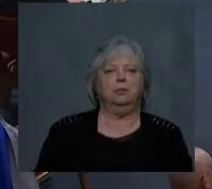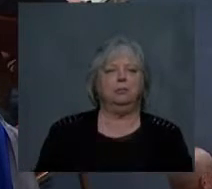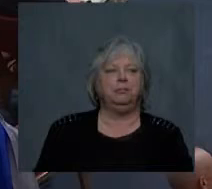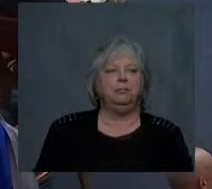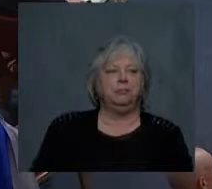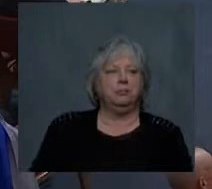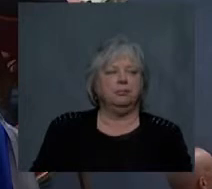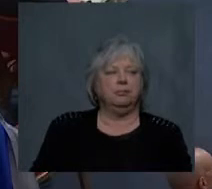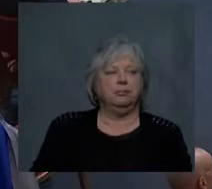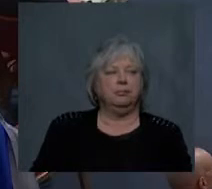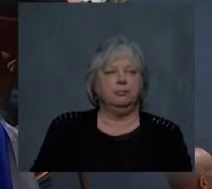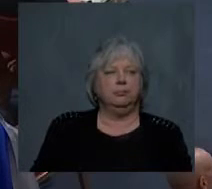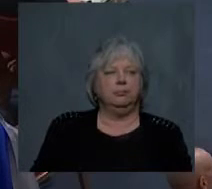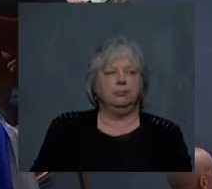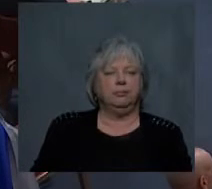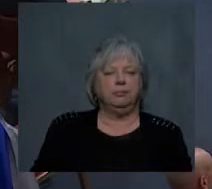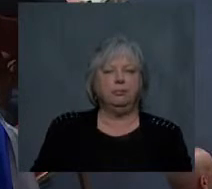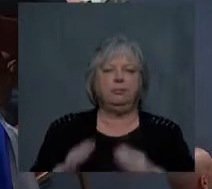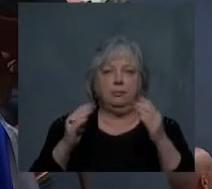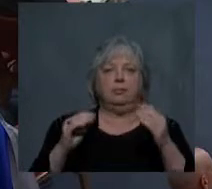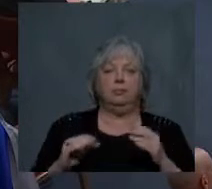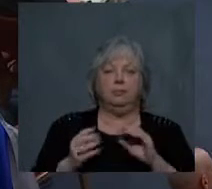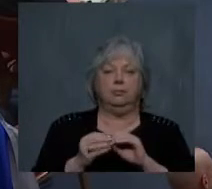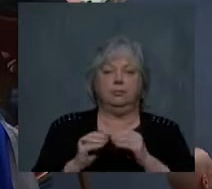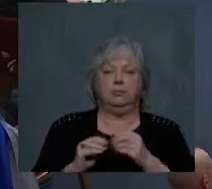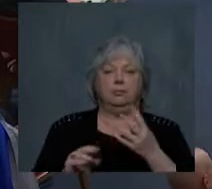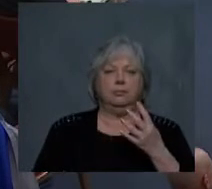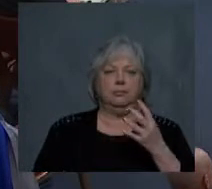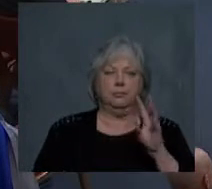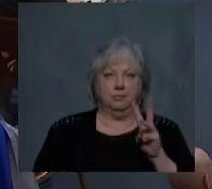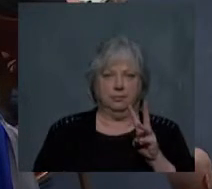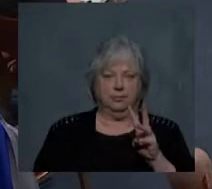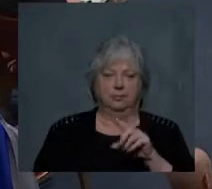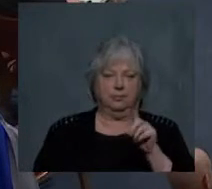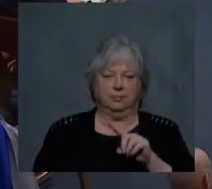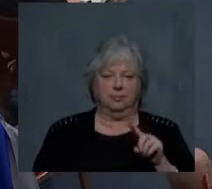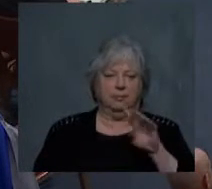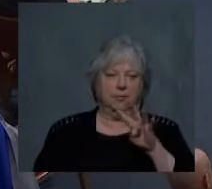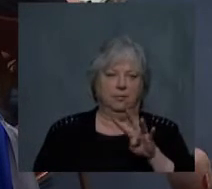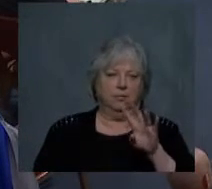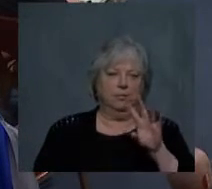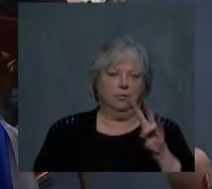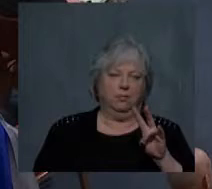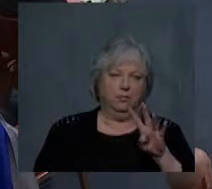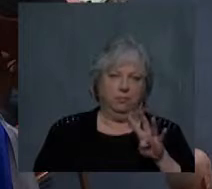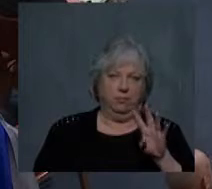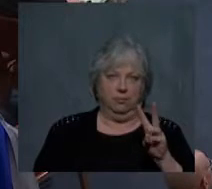Okay. Our next item is item number 6, Z4746.